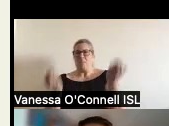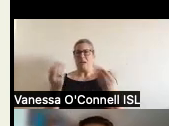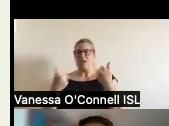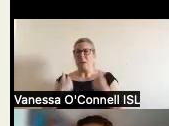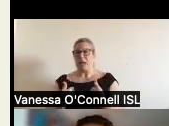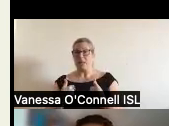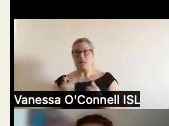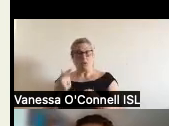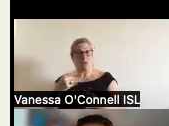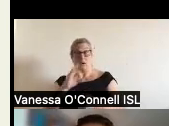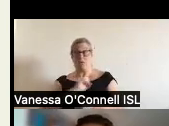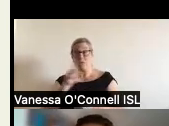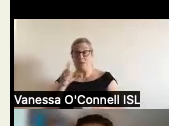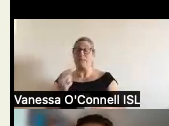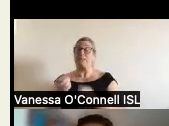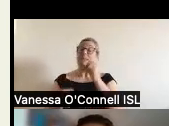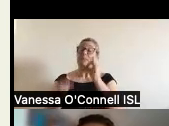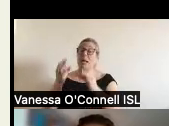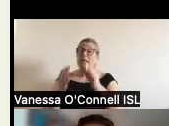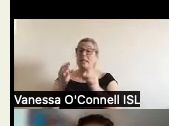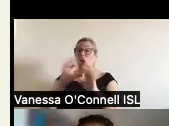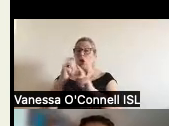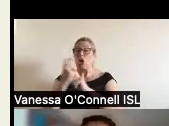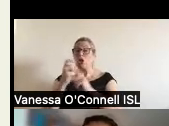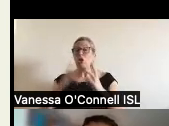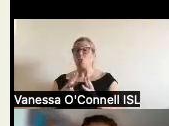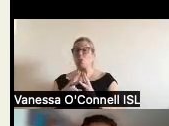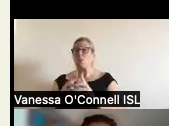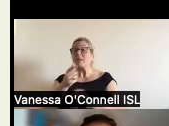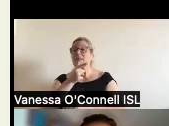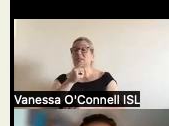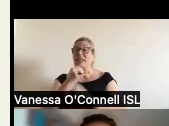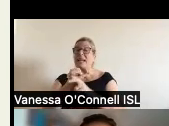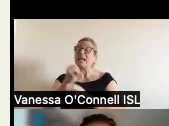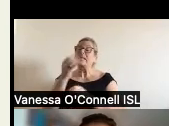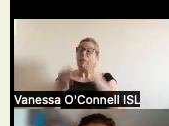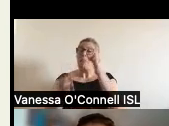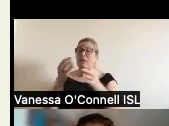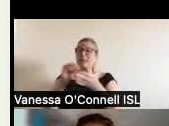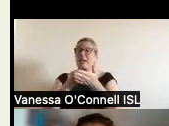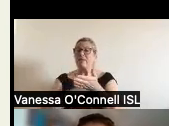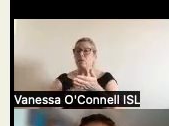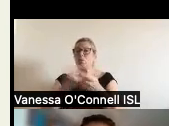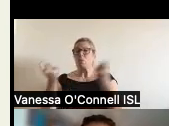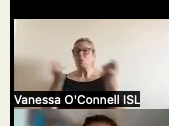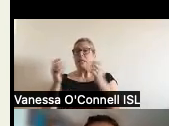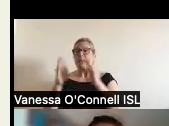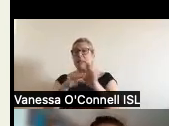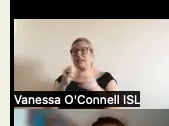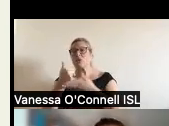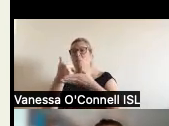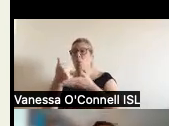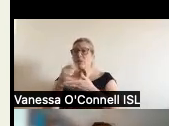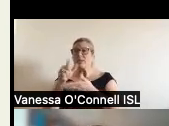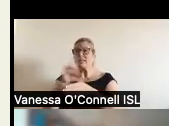and political culture that women leaders in politics have to deal with and support, and this kind